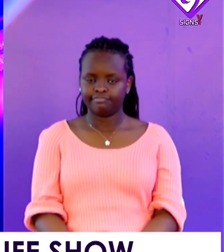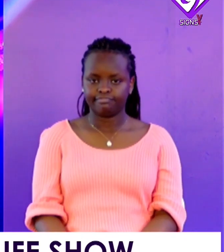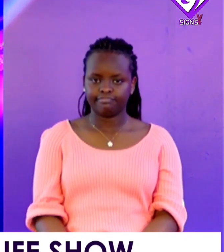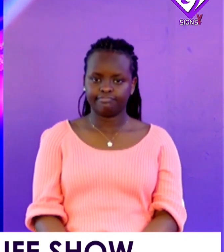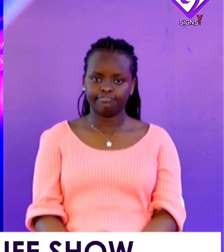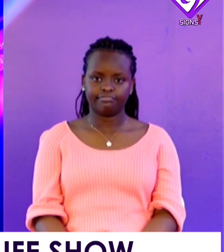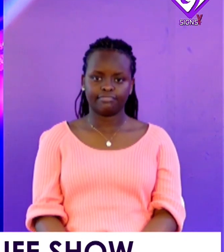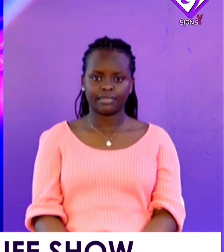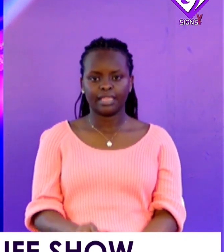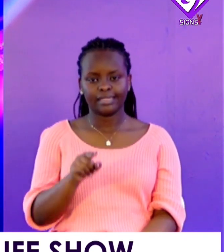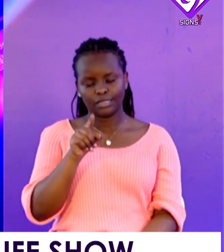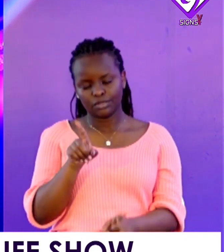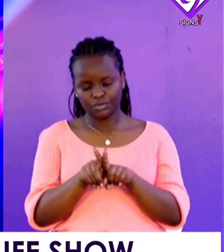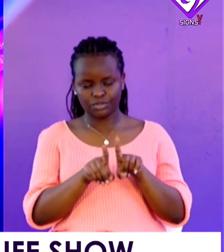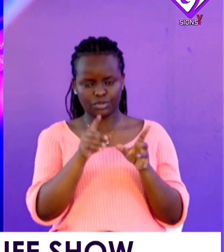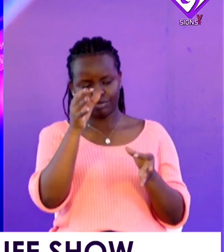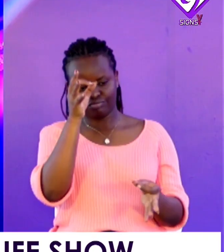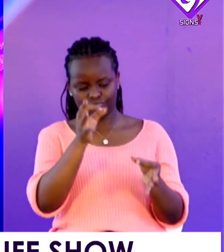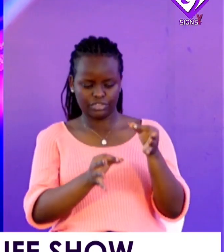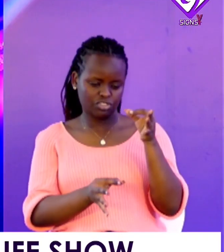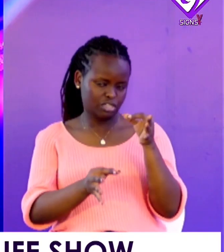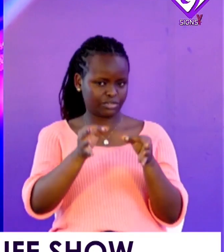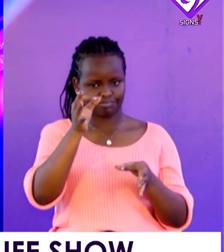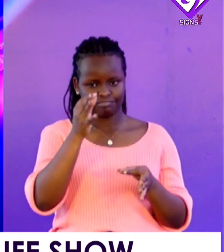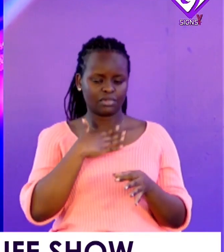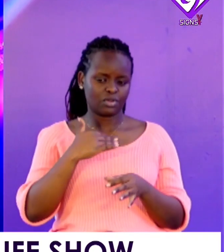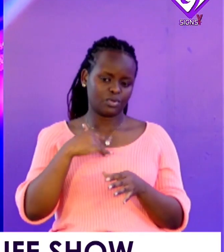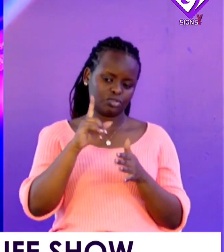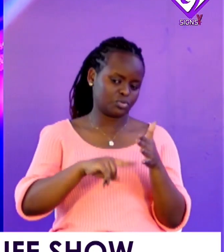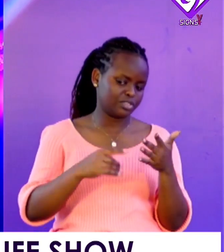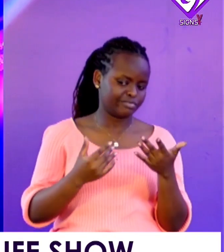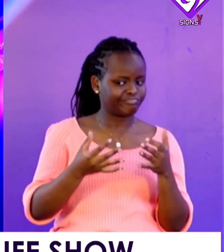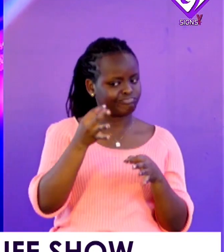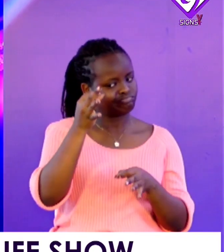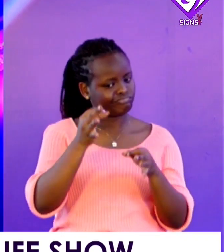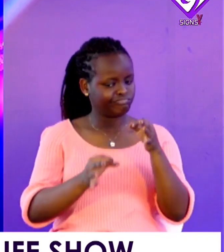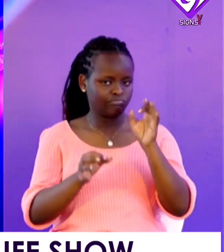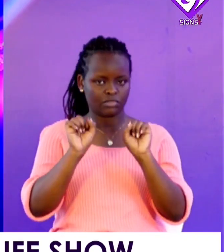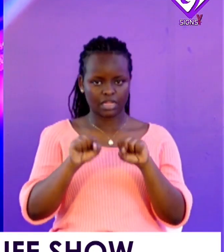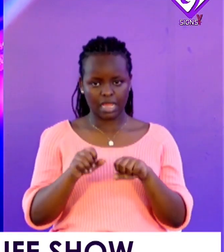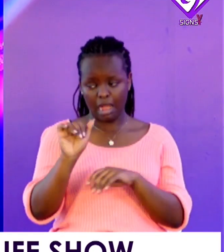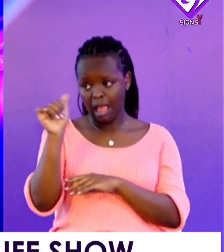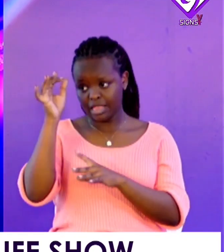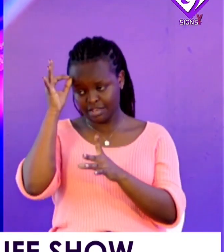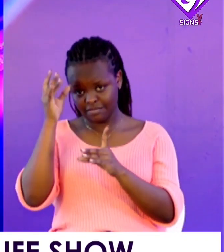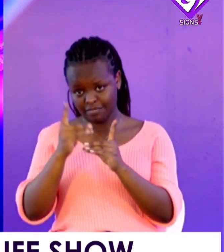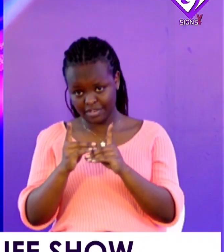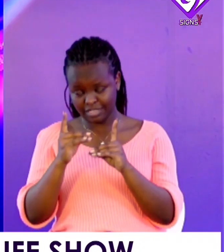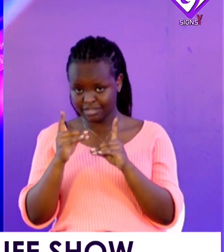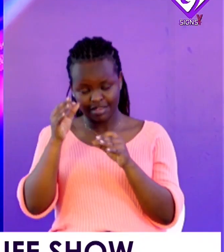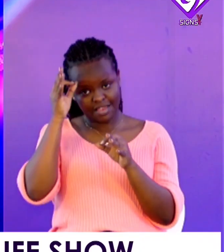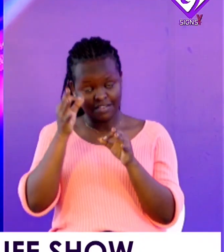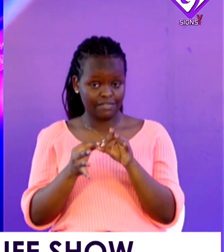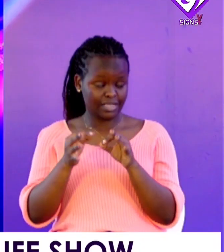be able to judge what you want. But there are those boundaries. I may not talk about other faiths, Yeah. because I've grown up